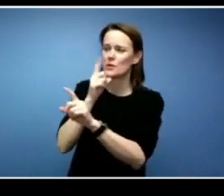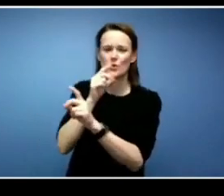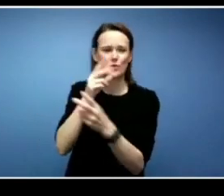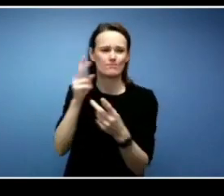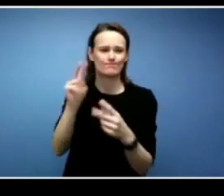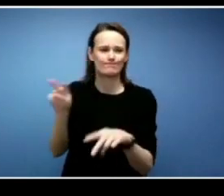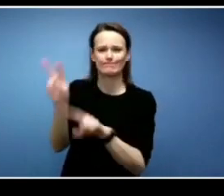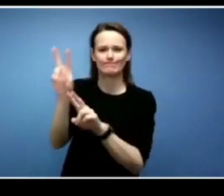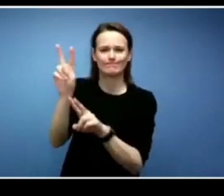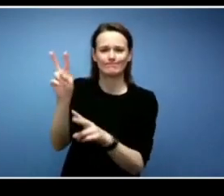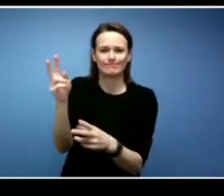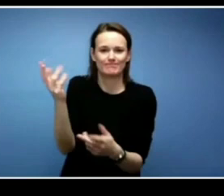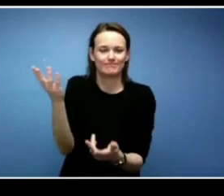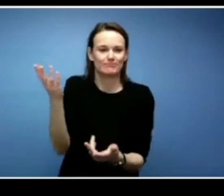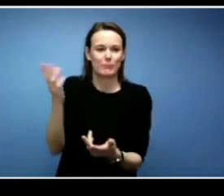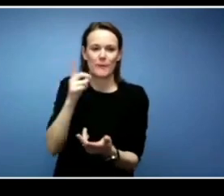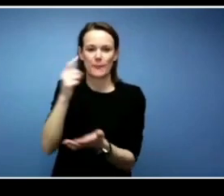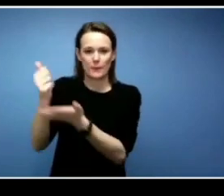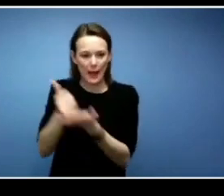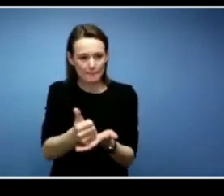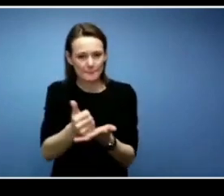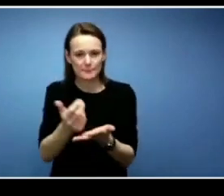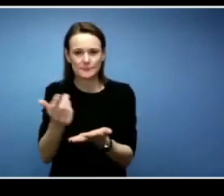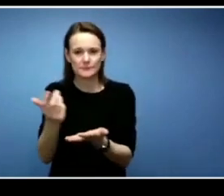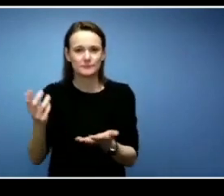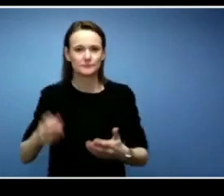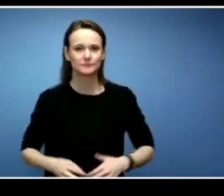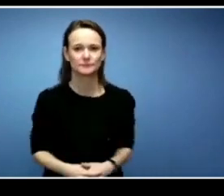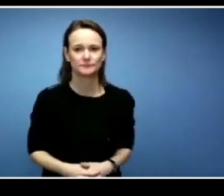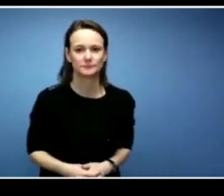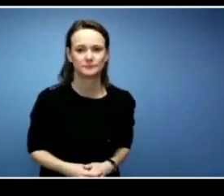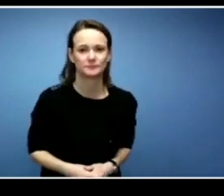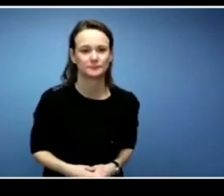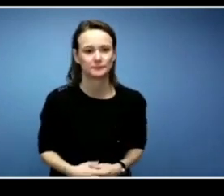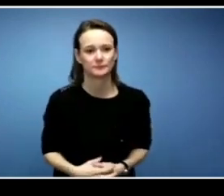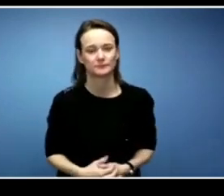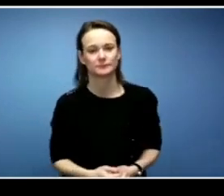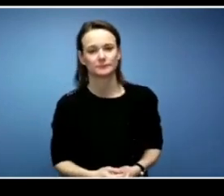to and kind of helped you along your journey as an entrepreneur?